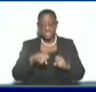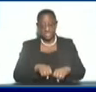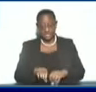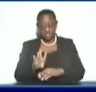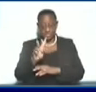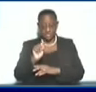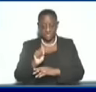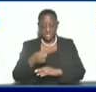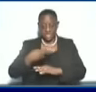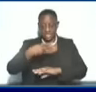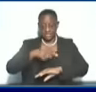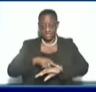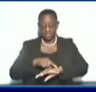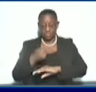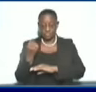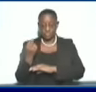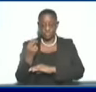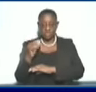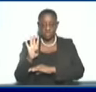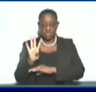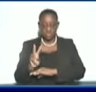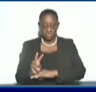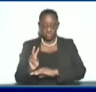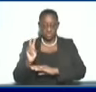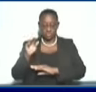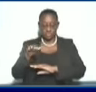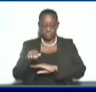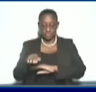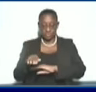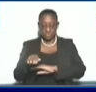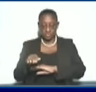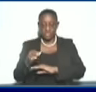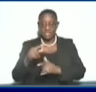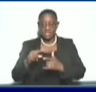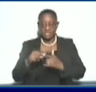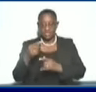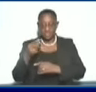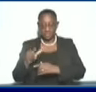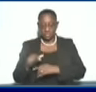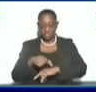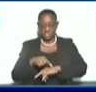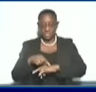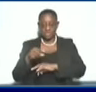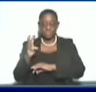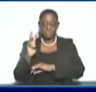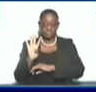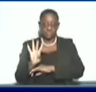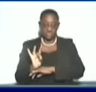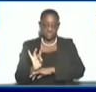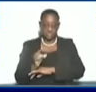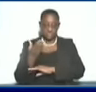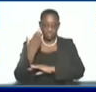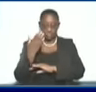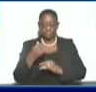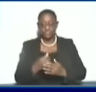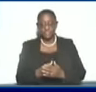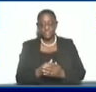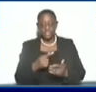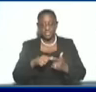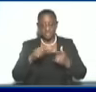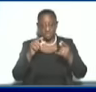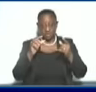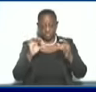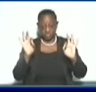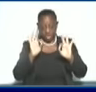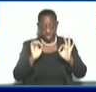feet. High tide occurs at 42 minutes past midnight. You can expect your low tide at 6:47 tomorrow morning. And then on Friday,